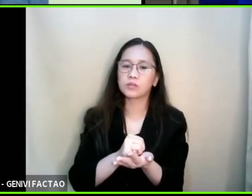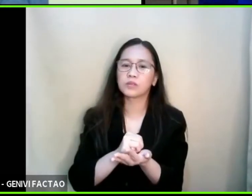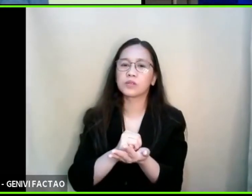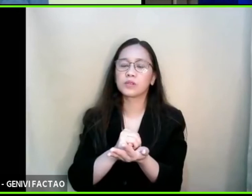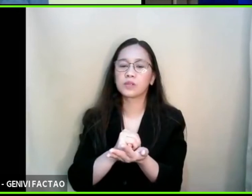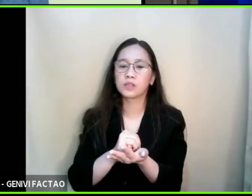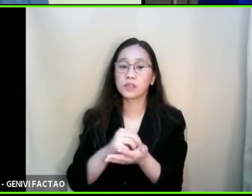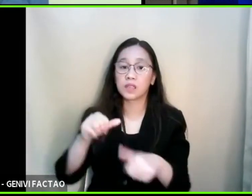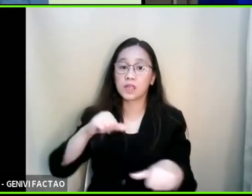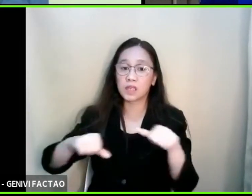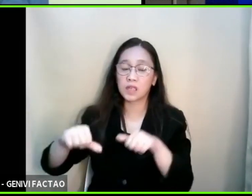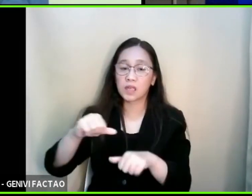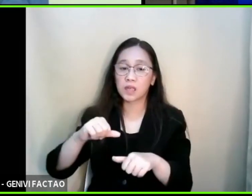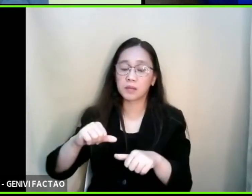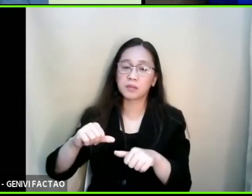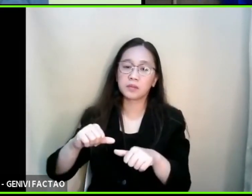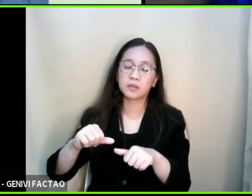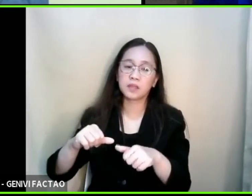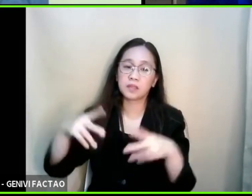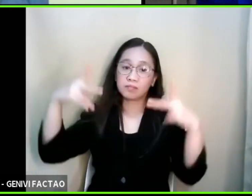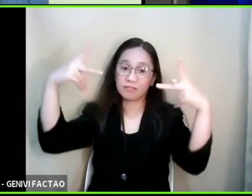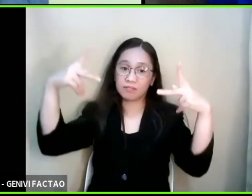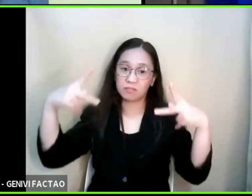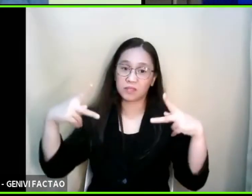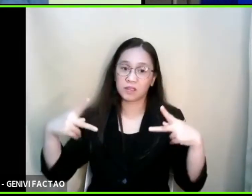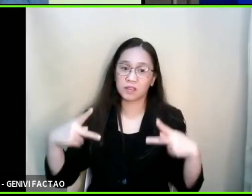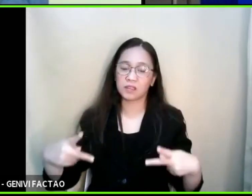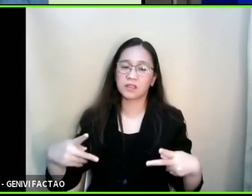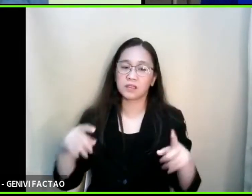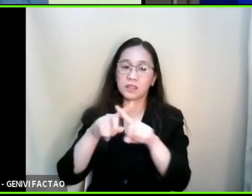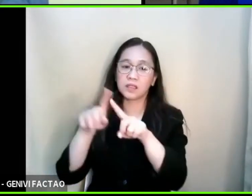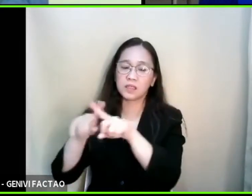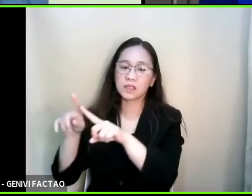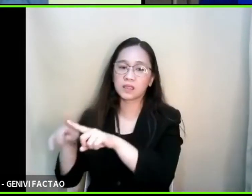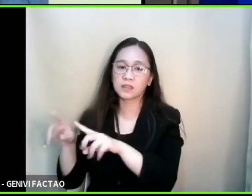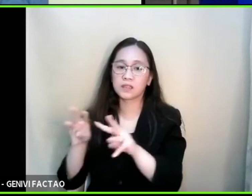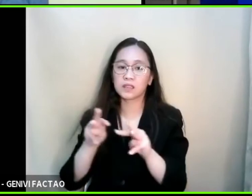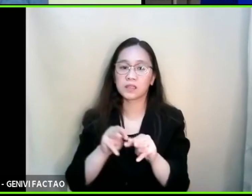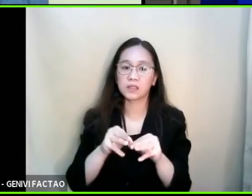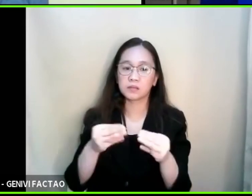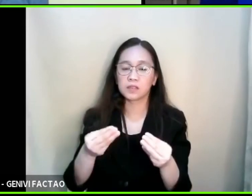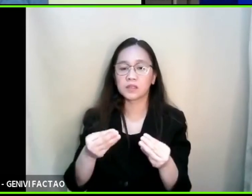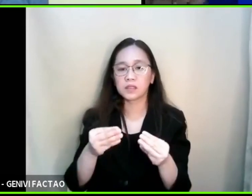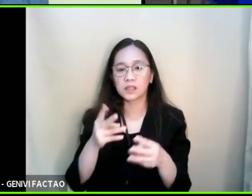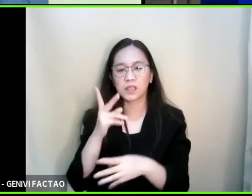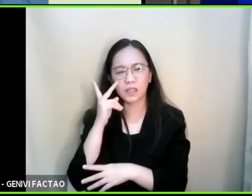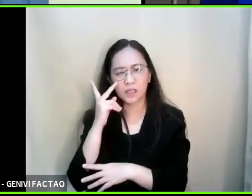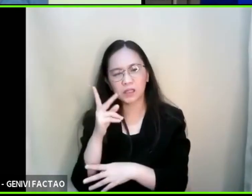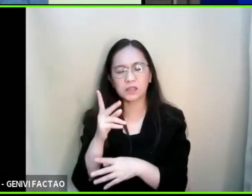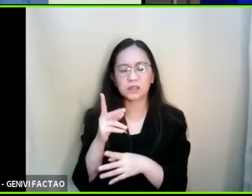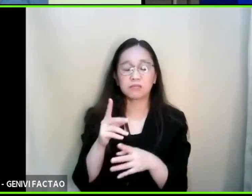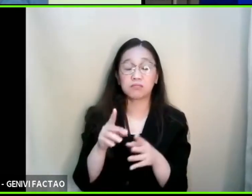readily available on their website. No, they have a website, tapos nandun yung iba't ibang modules. Tingnan natin, kung